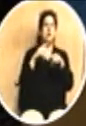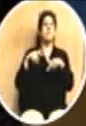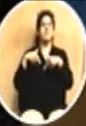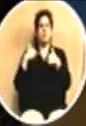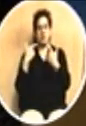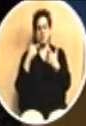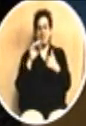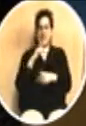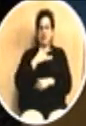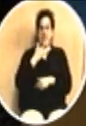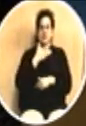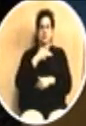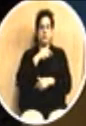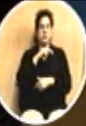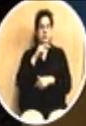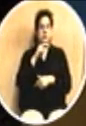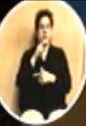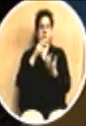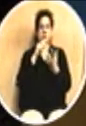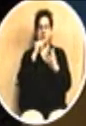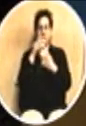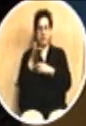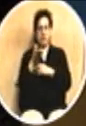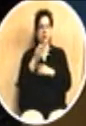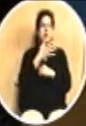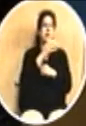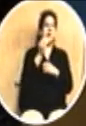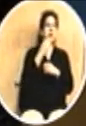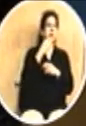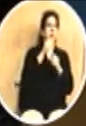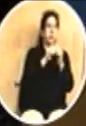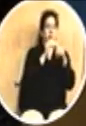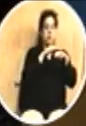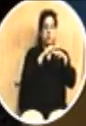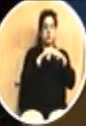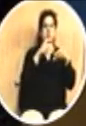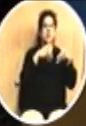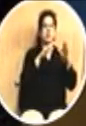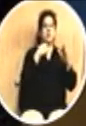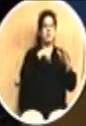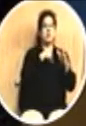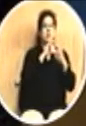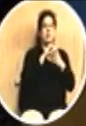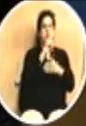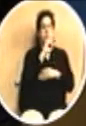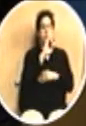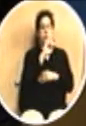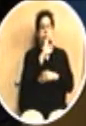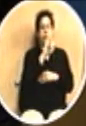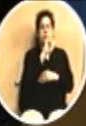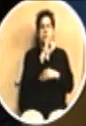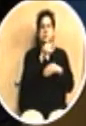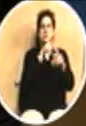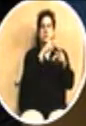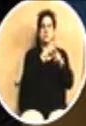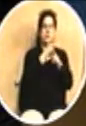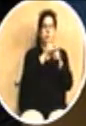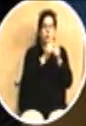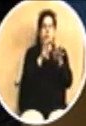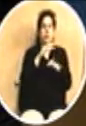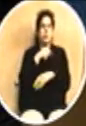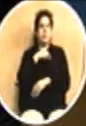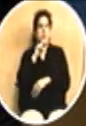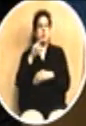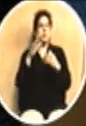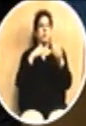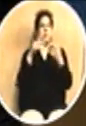sense of religious obligation desert? And let us with caution indulge the supposition that morality can be maintained without religion. Whatever